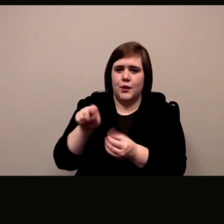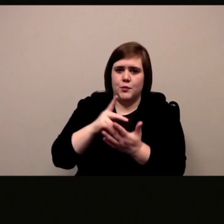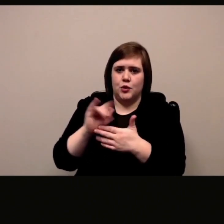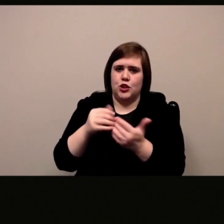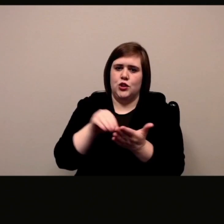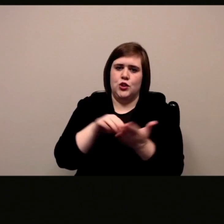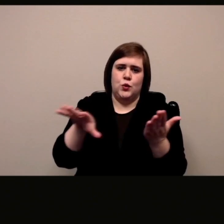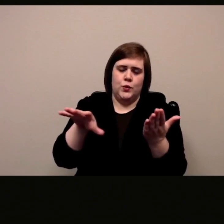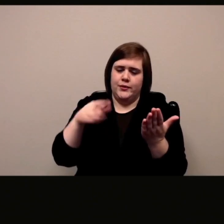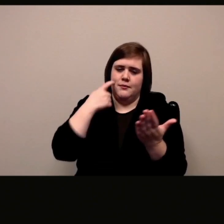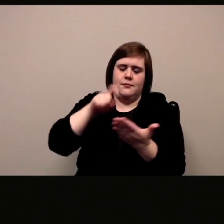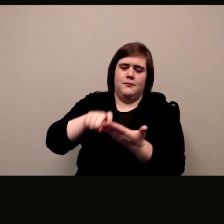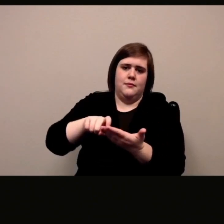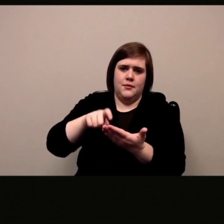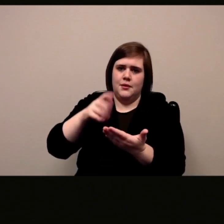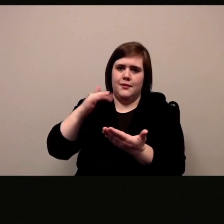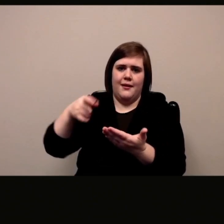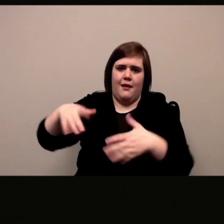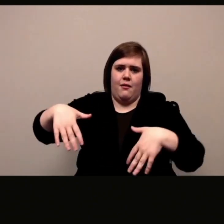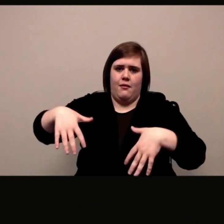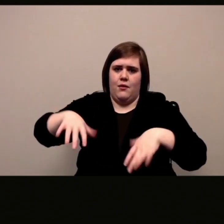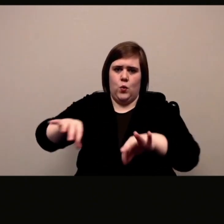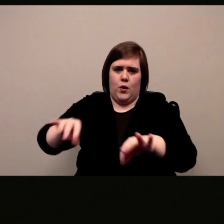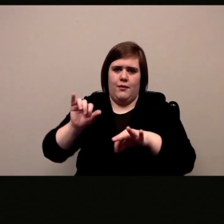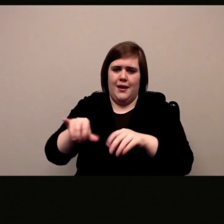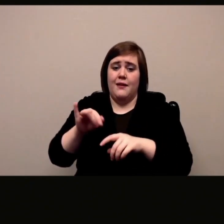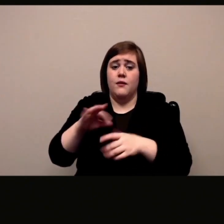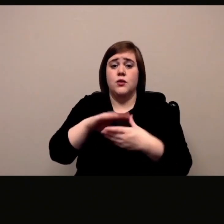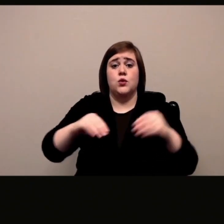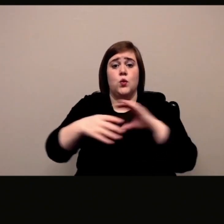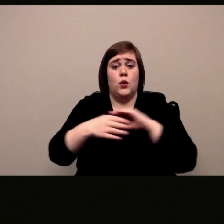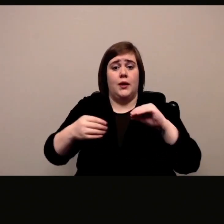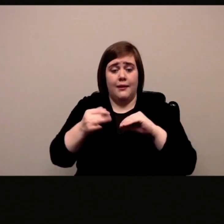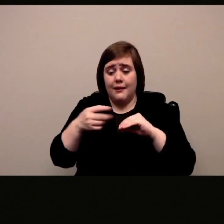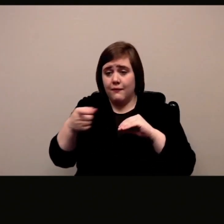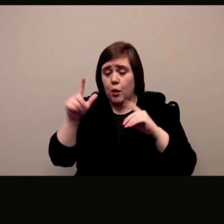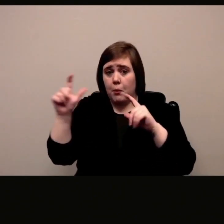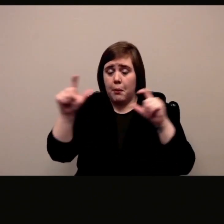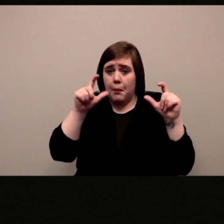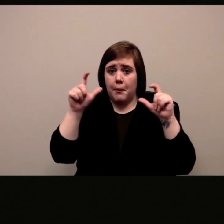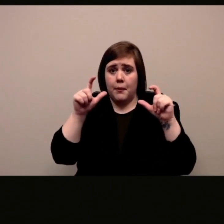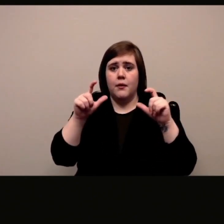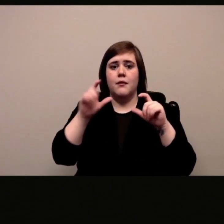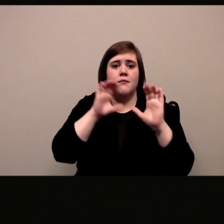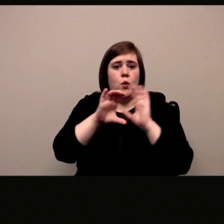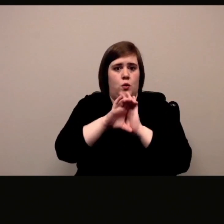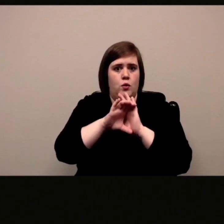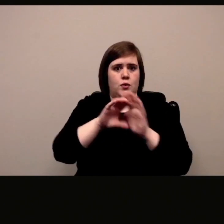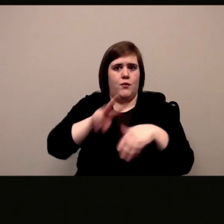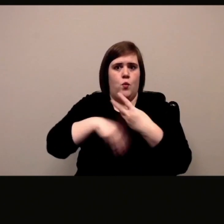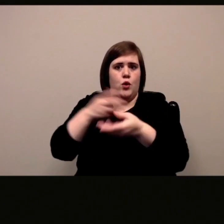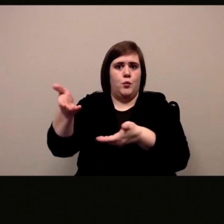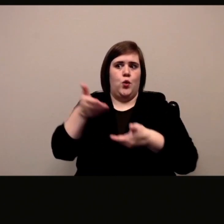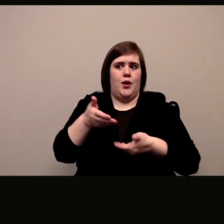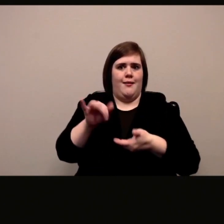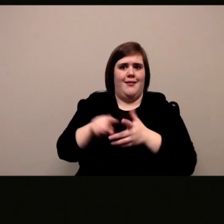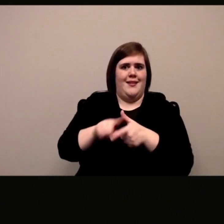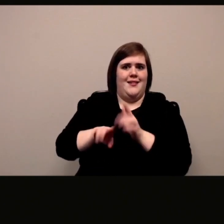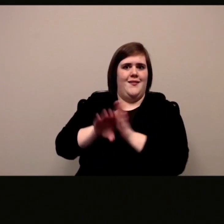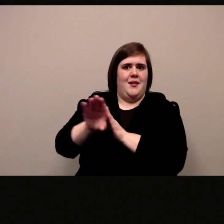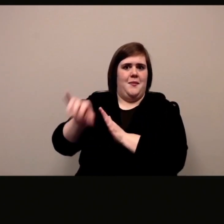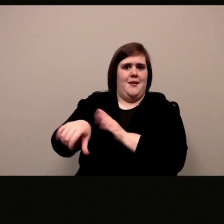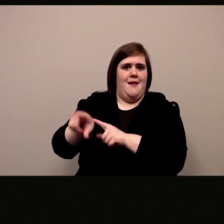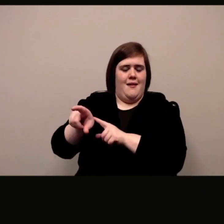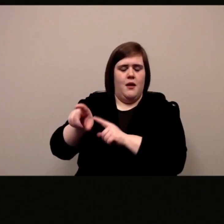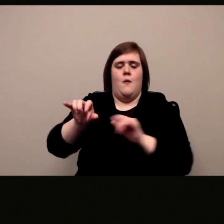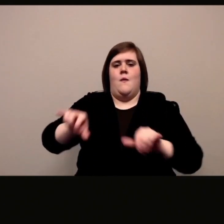haven't acquired those media, right? If you're doing storytelling, if you're taking photos of the world around you, bringing that in and developing that's